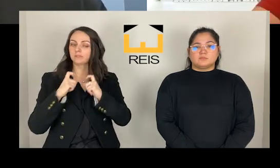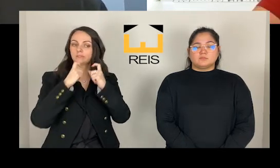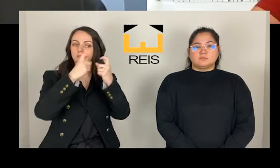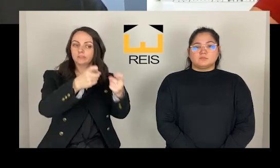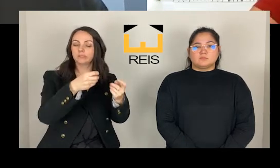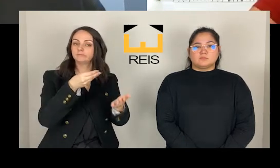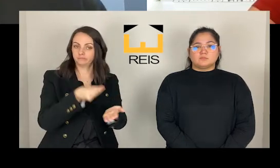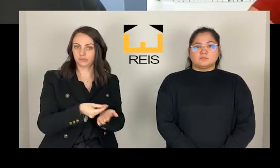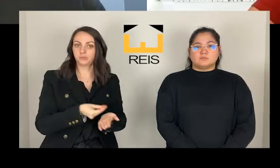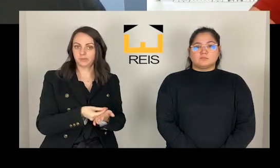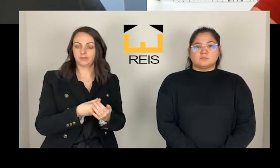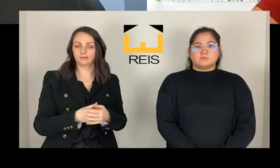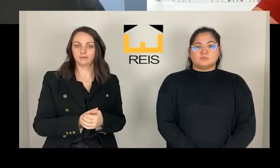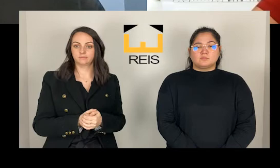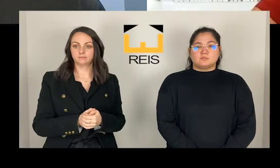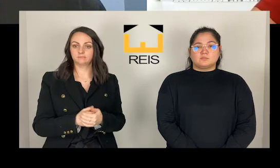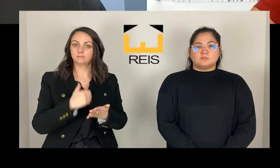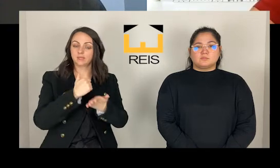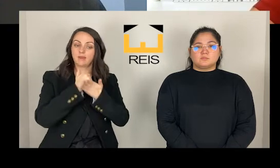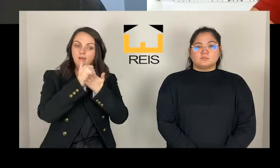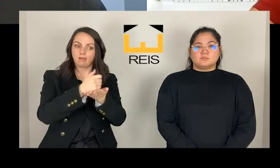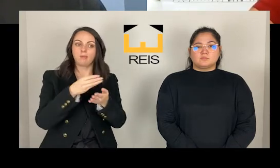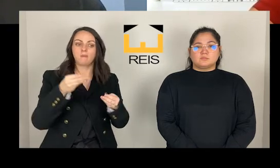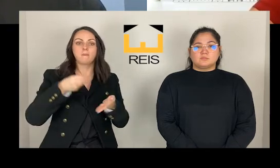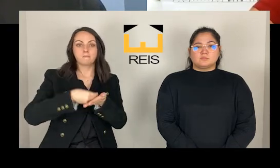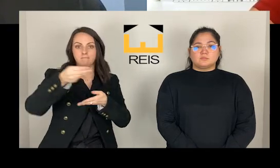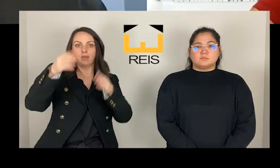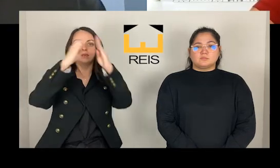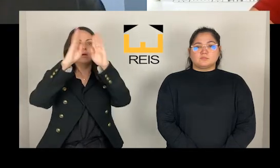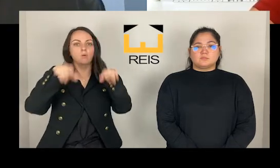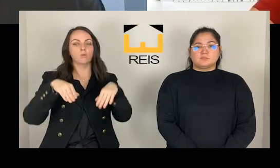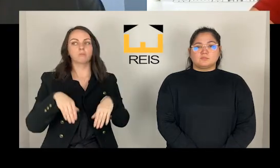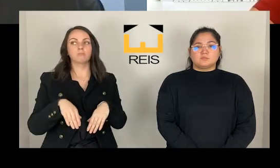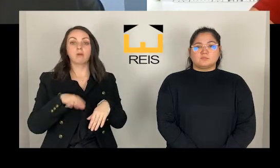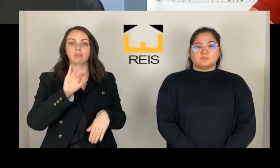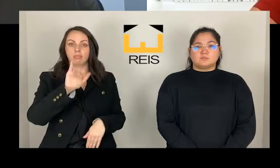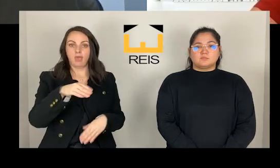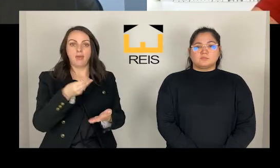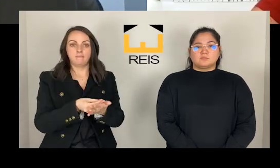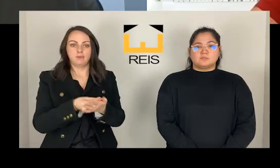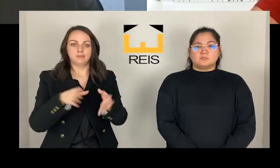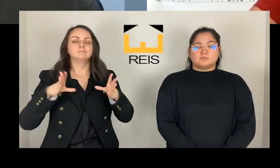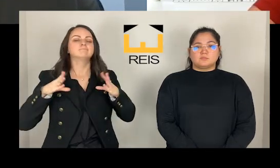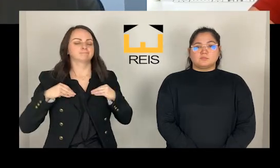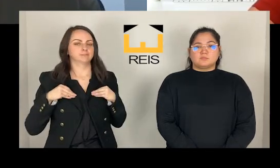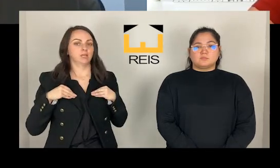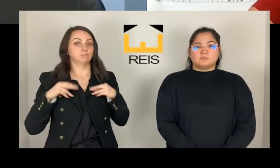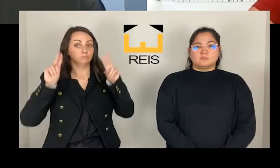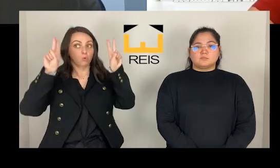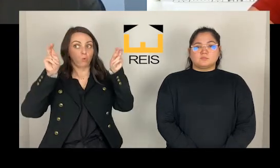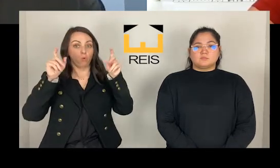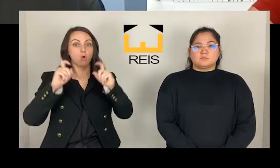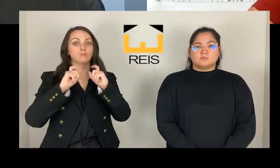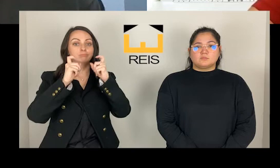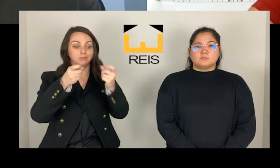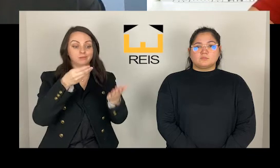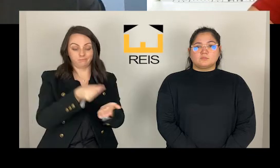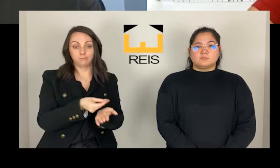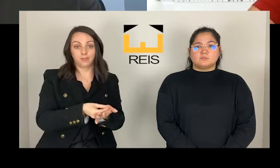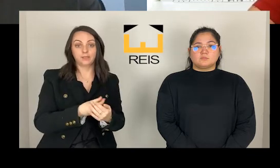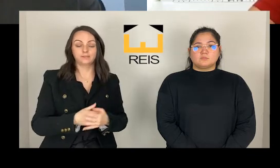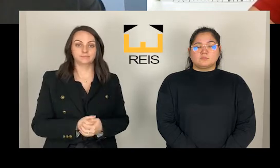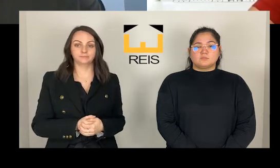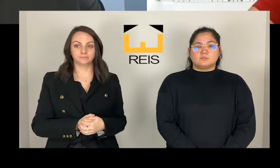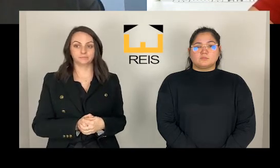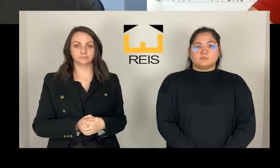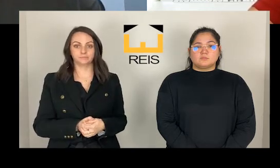in buying the home, that money may be accepted as what is called gift money. And it's going to be actually designated that way and documented